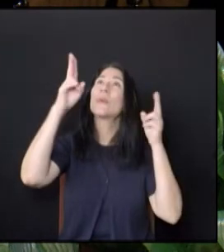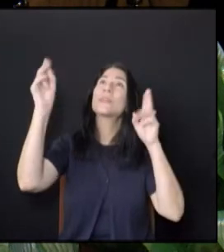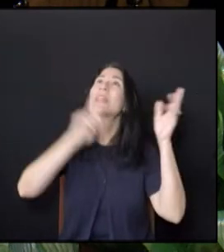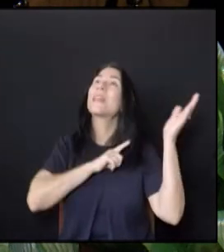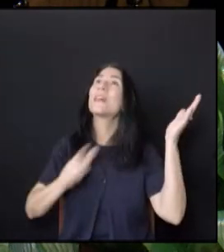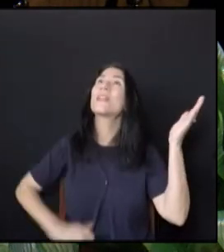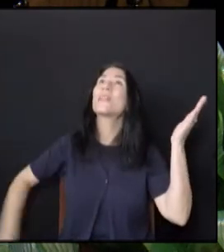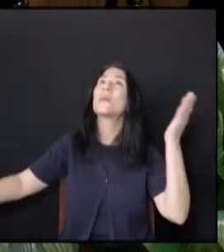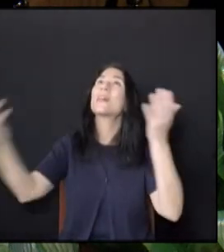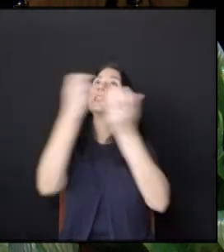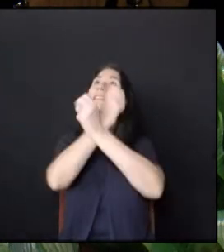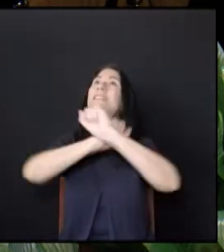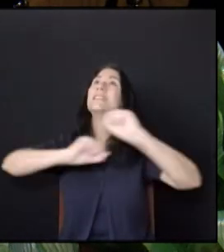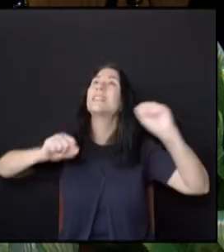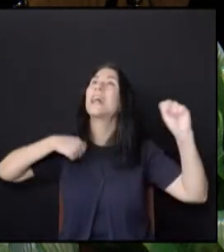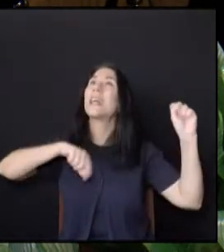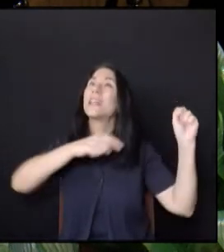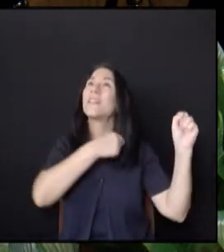Save us, O God.